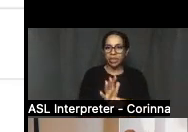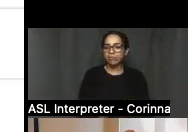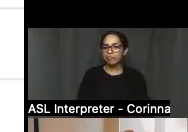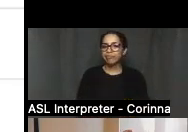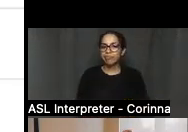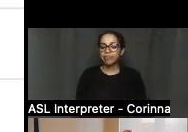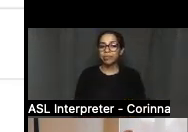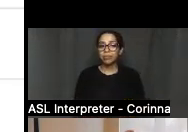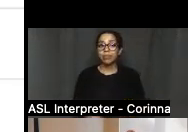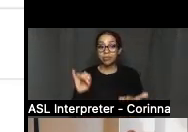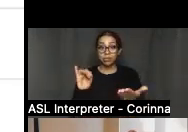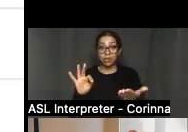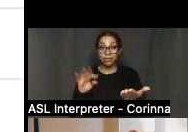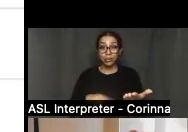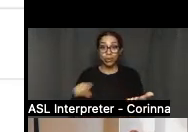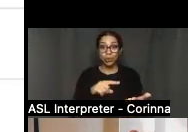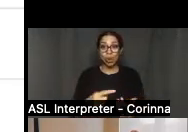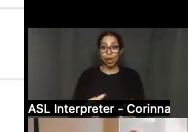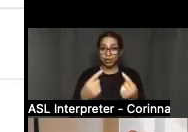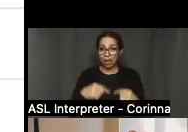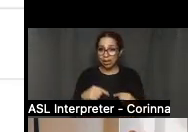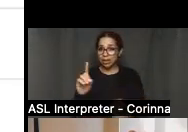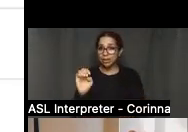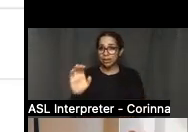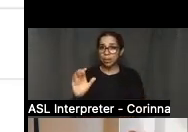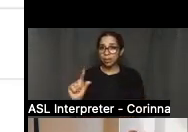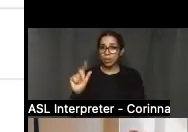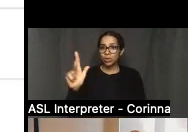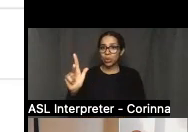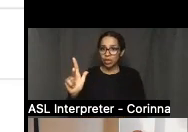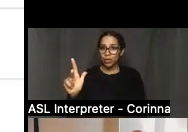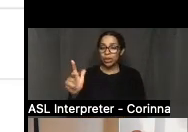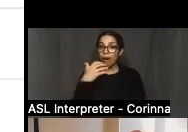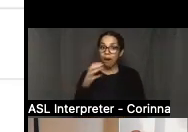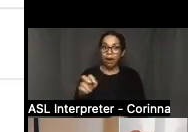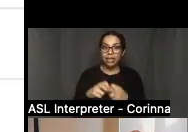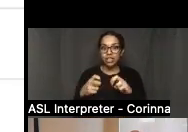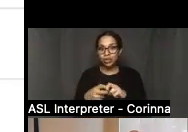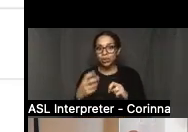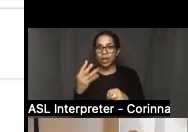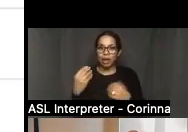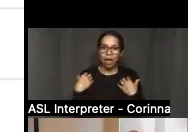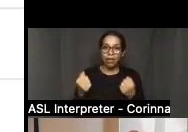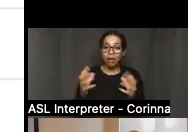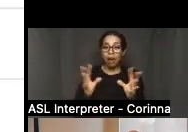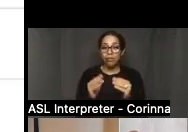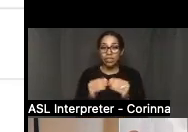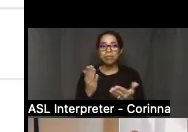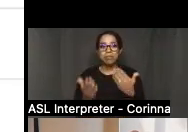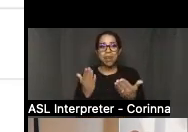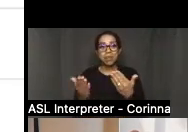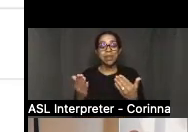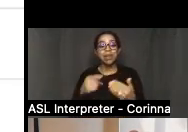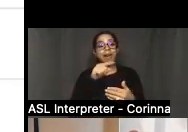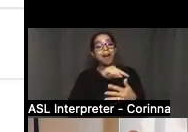If you attended our December 2023 Hot Issues in Health Conference, the first 4 topics may look familiar because we